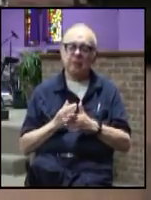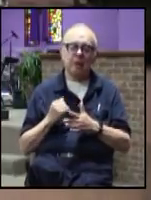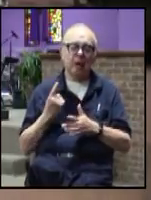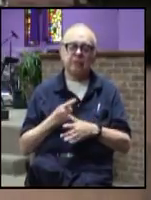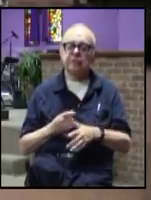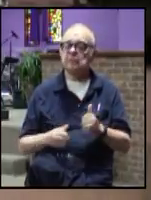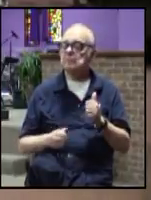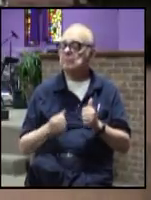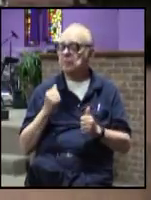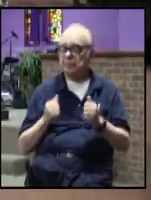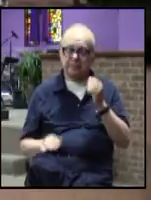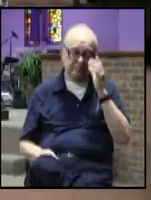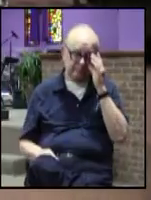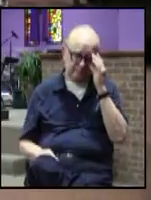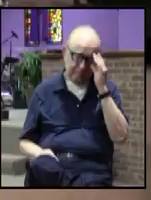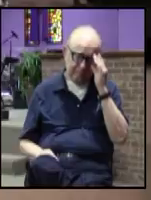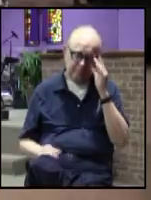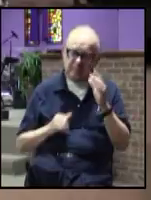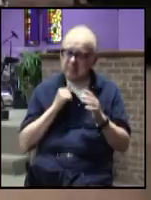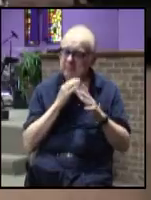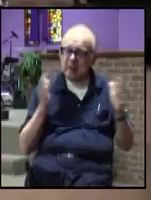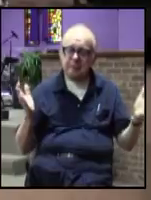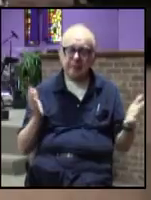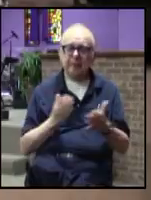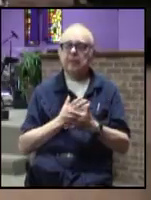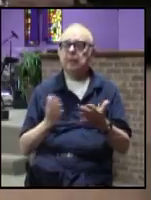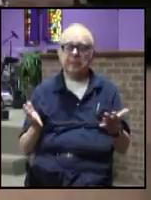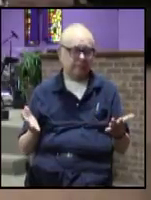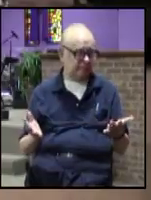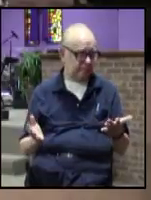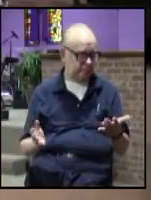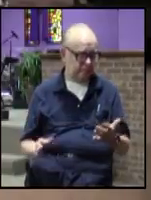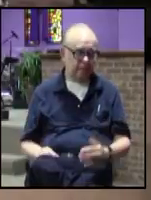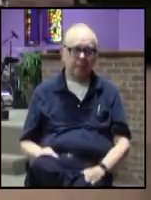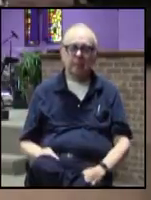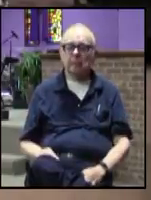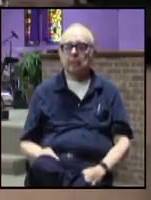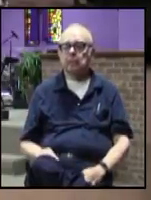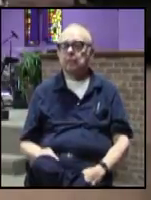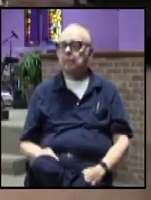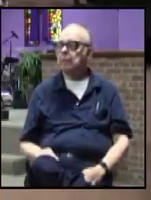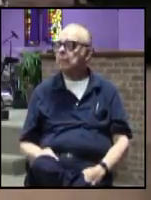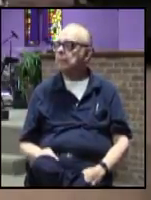the most, not the big things.